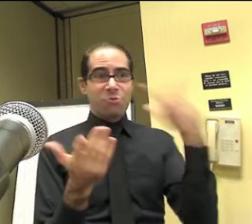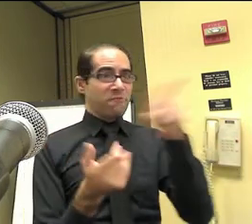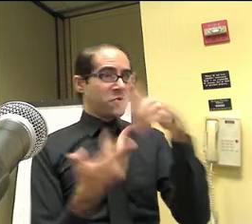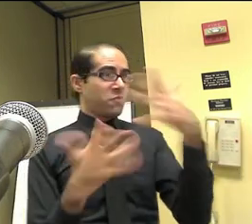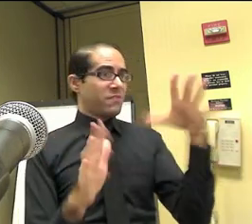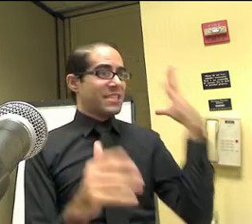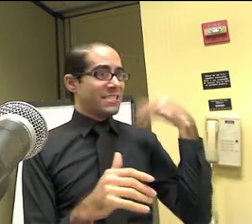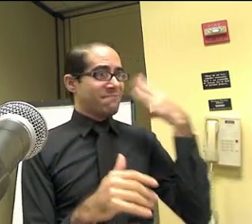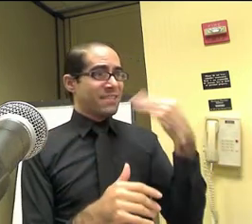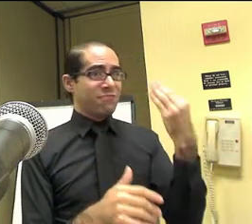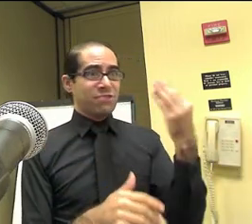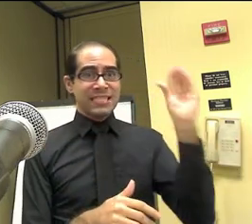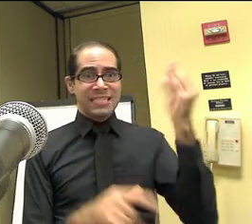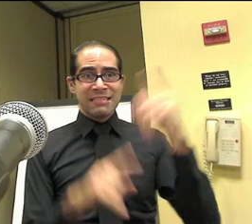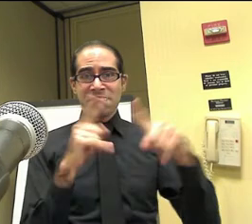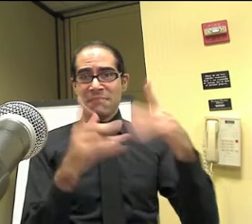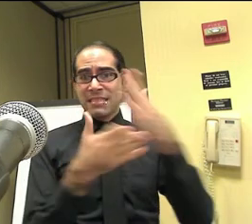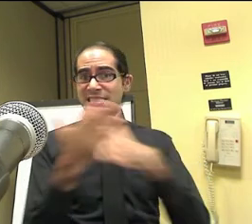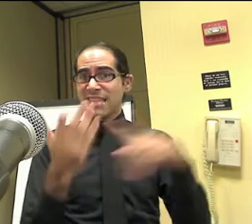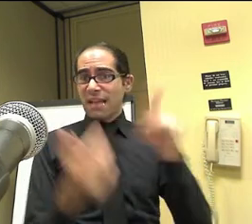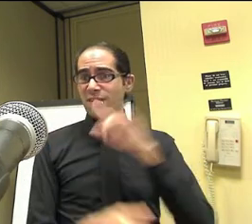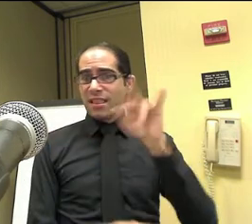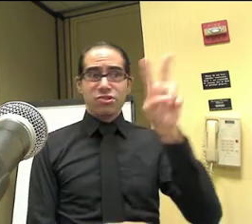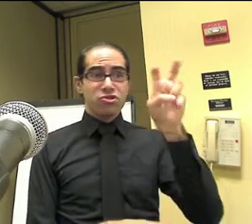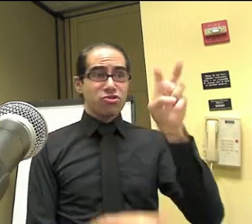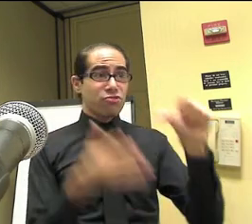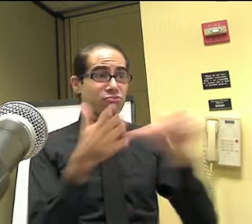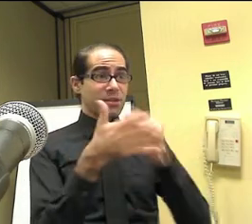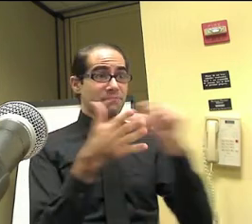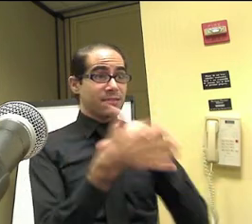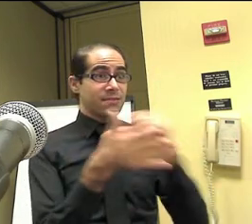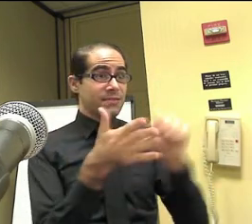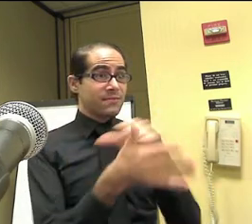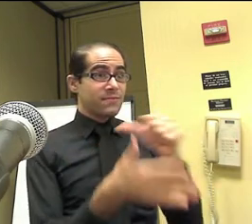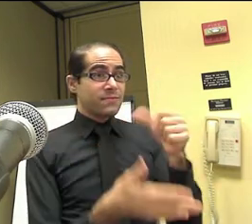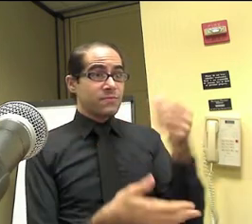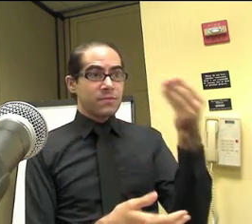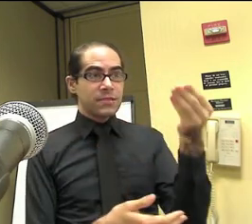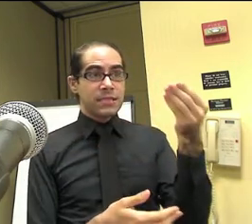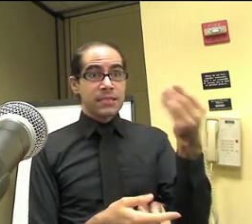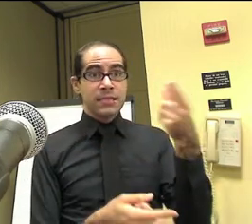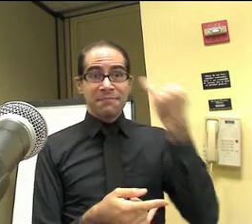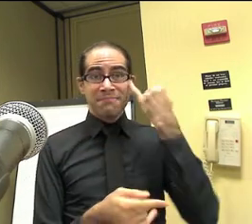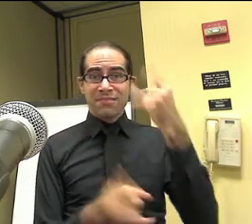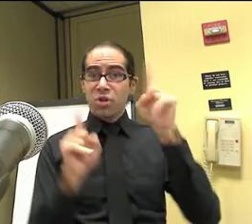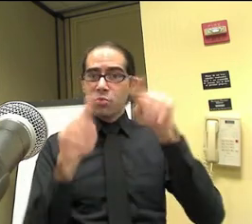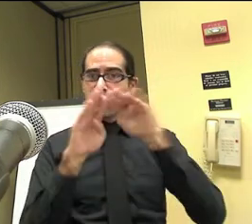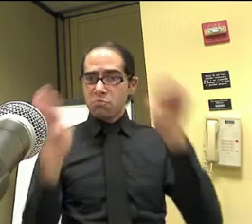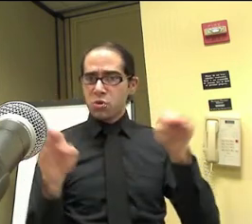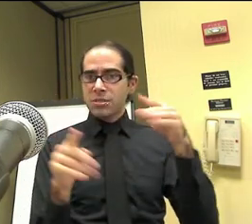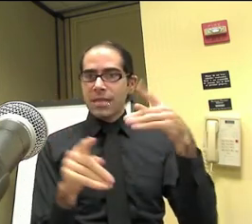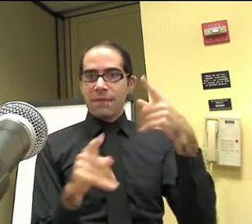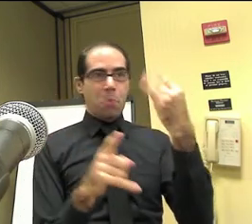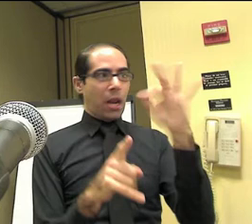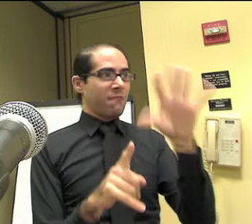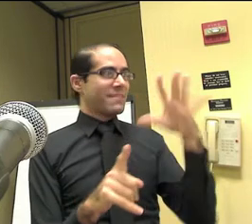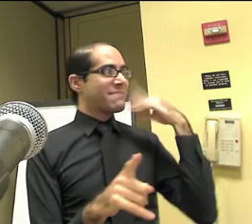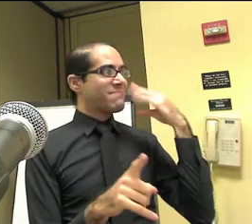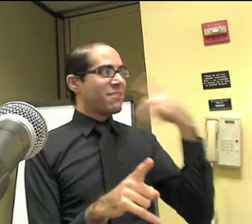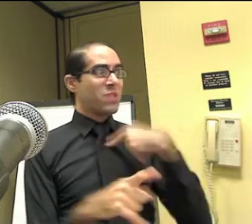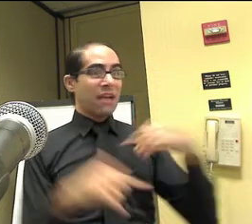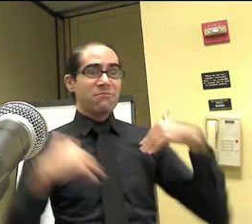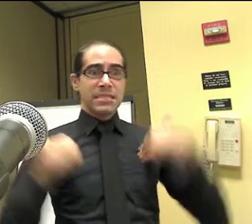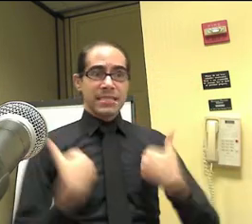And also, if you're thinking about the booklet of the completed audio guide, it can be 200 pages long. And that's not a little